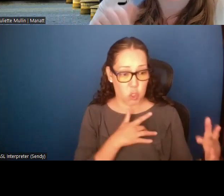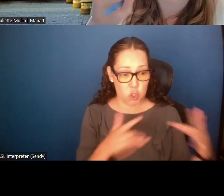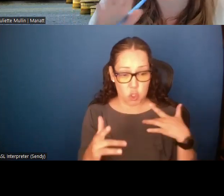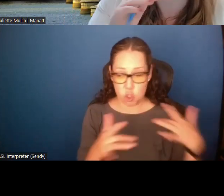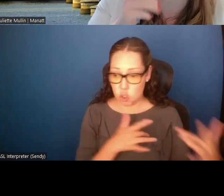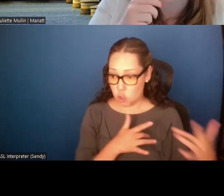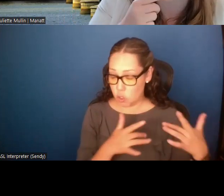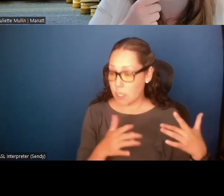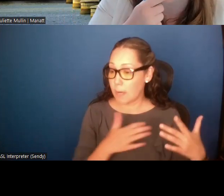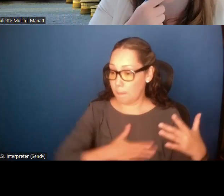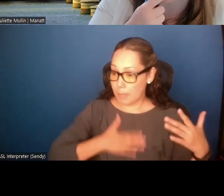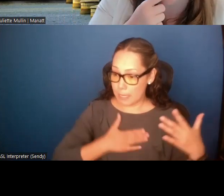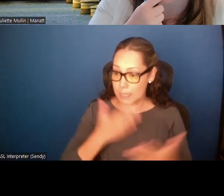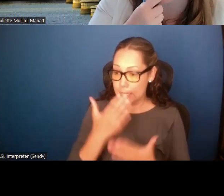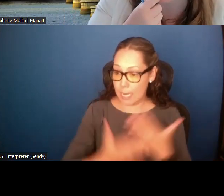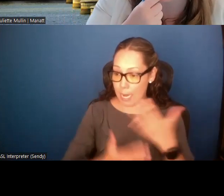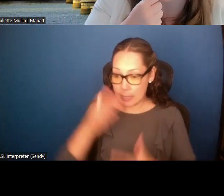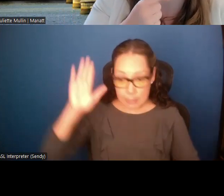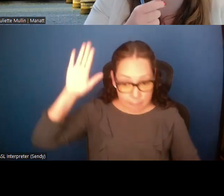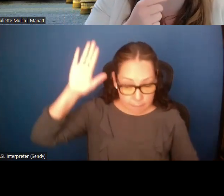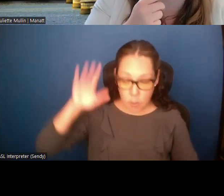of raise their hand and share that or drop it in the chat.